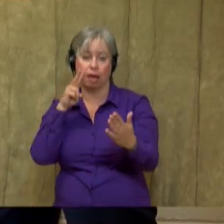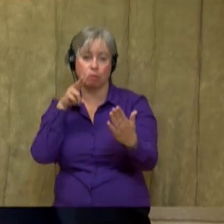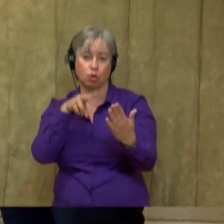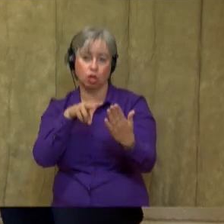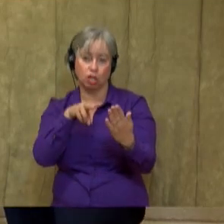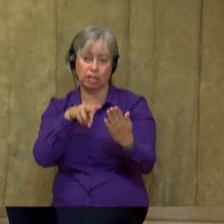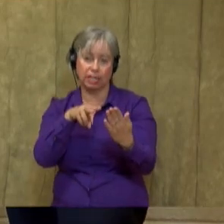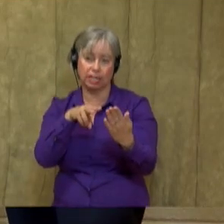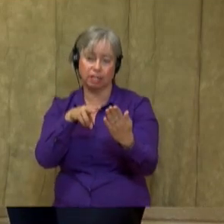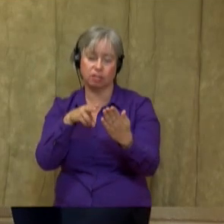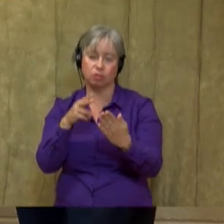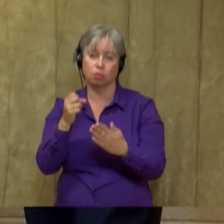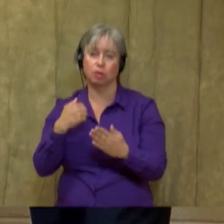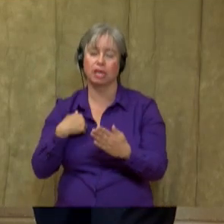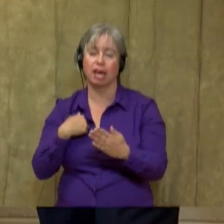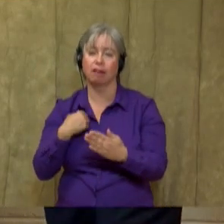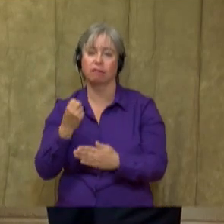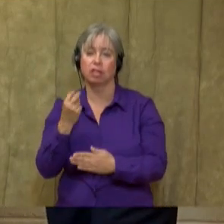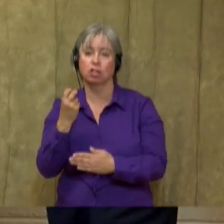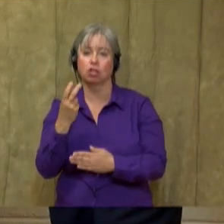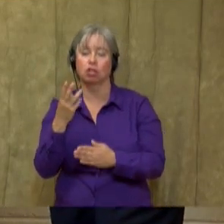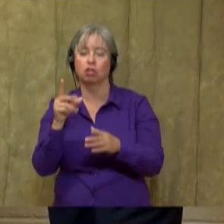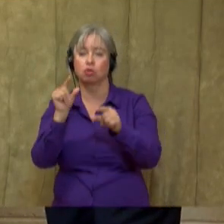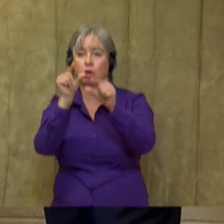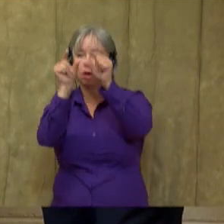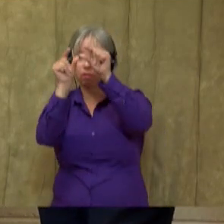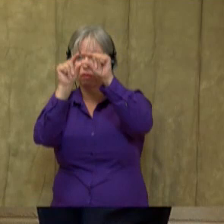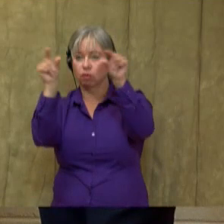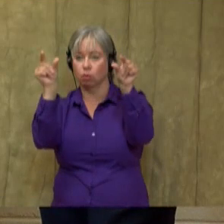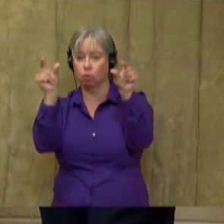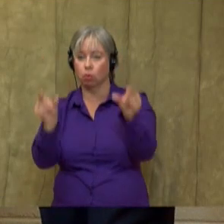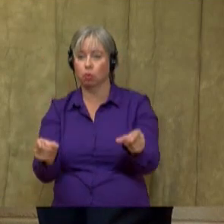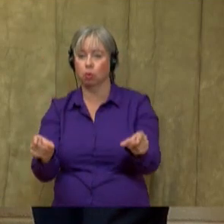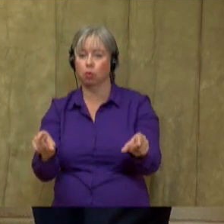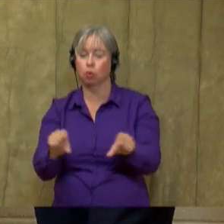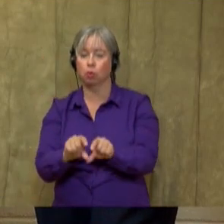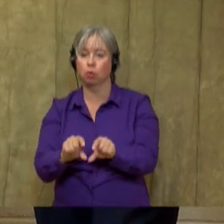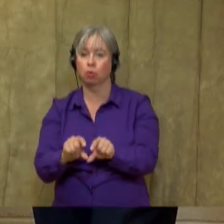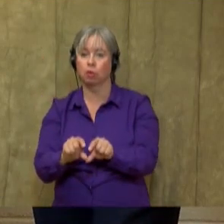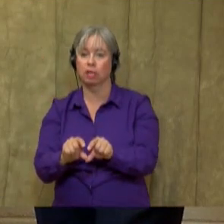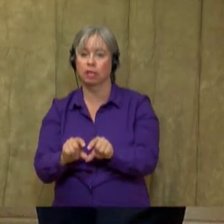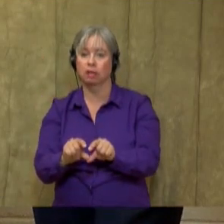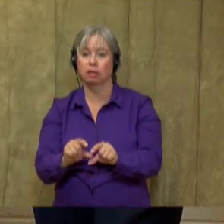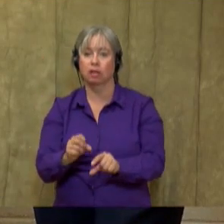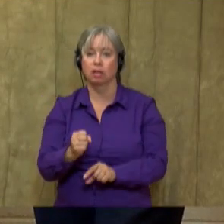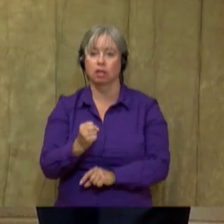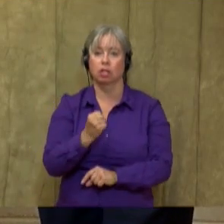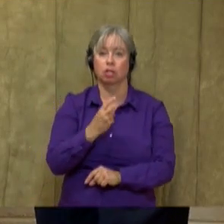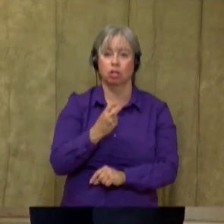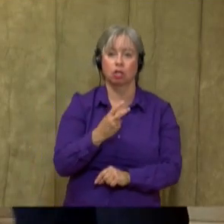got 12 edges, and that expression that we can come up with is 12 times n minus 2.